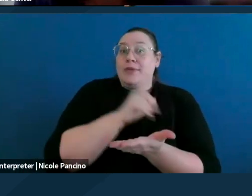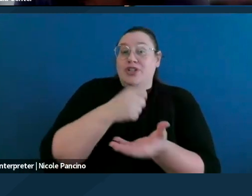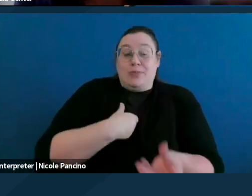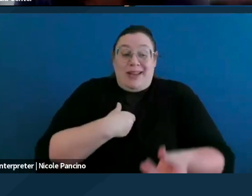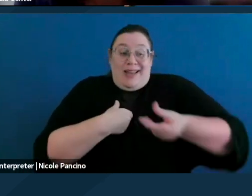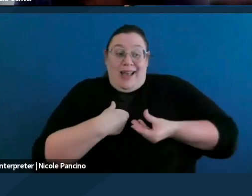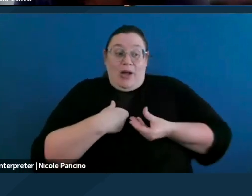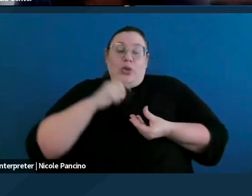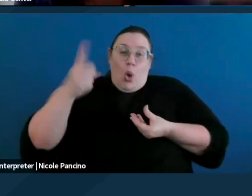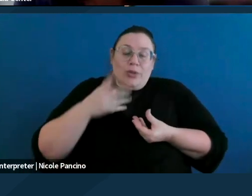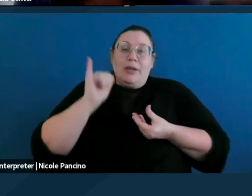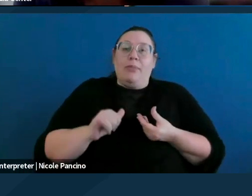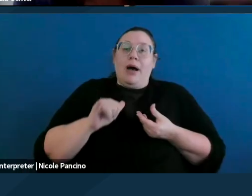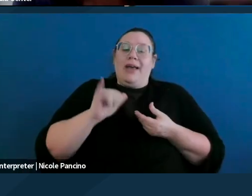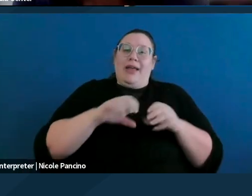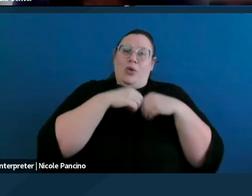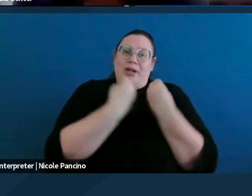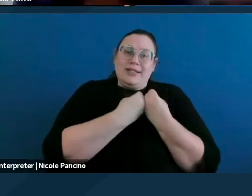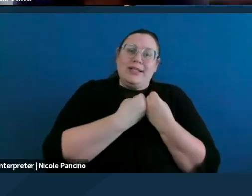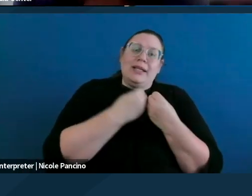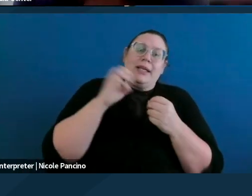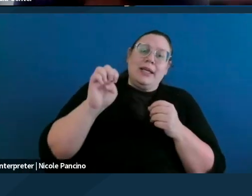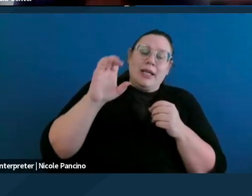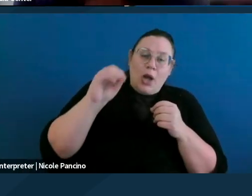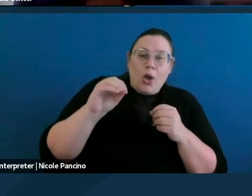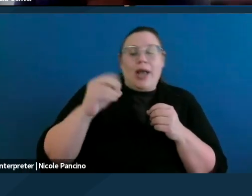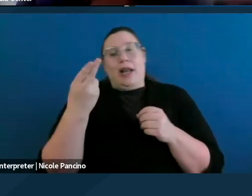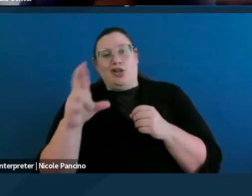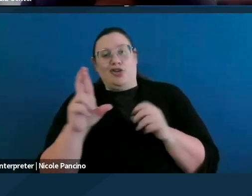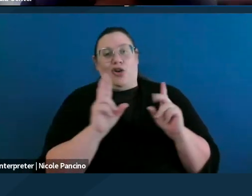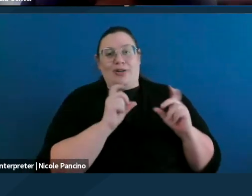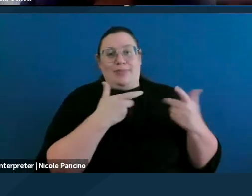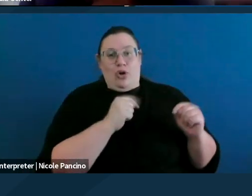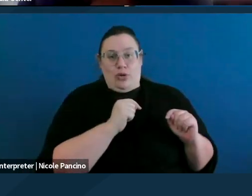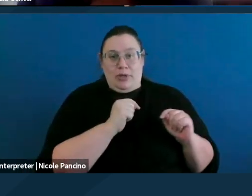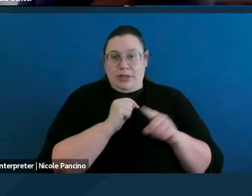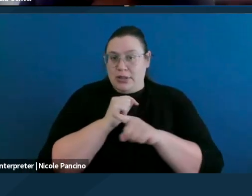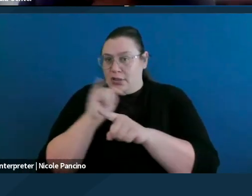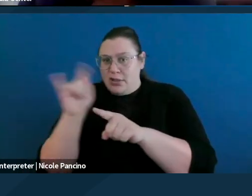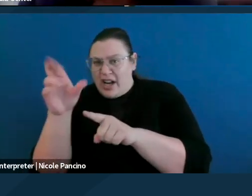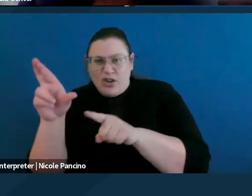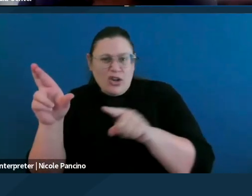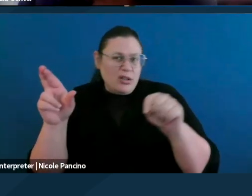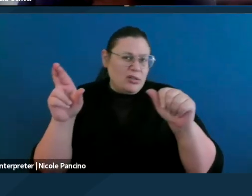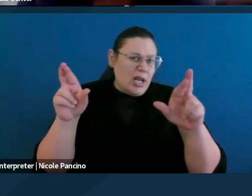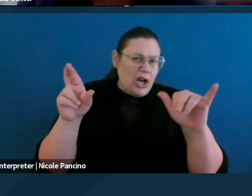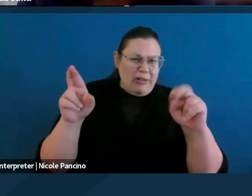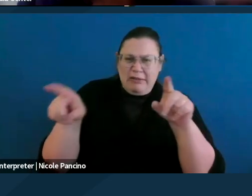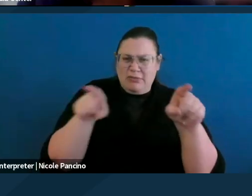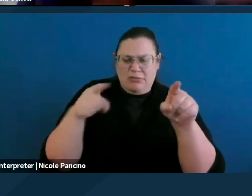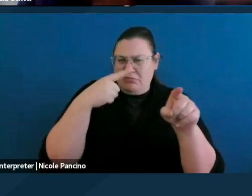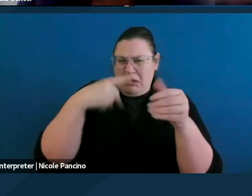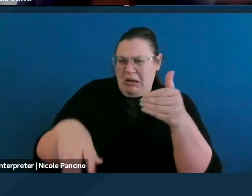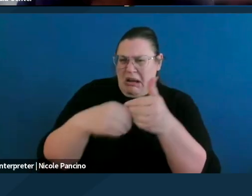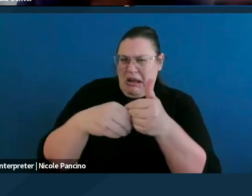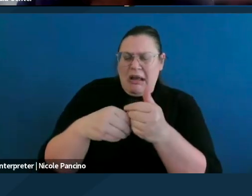agency's EEO and HR departments. So I think I'll let Jennifer or Taryn add, but I think